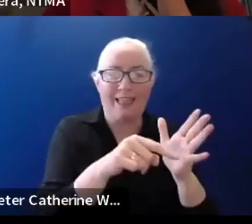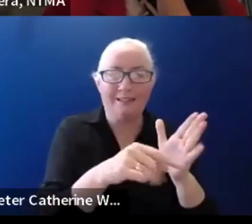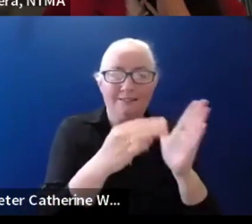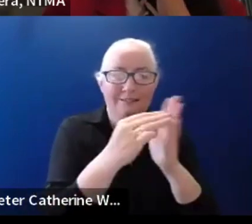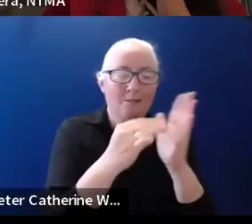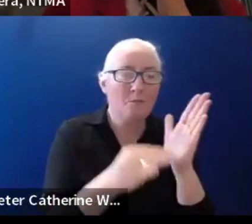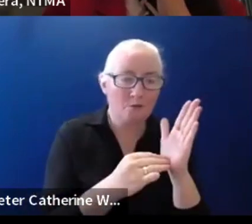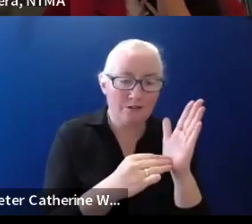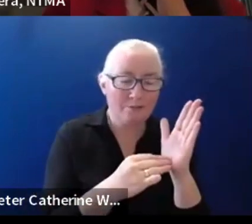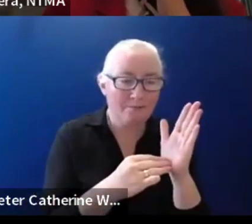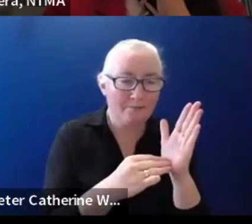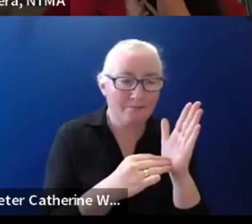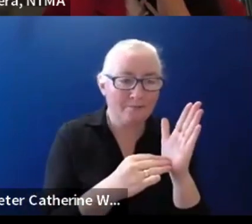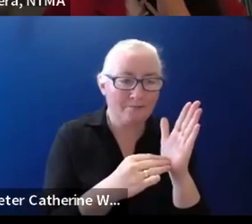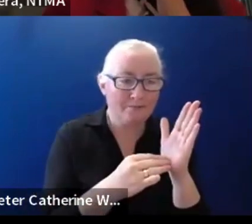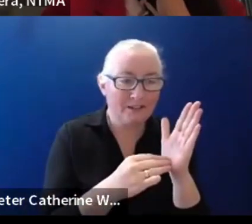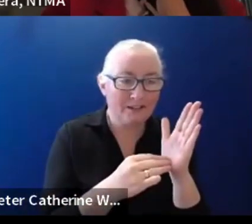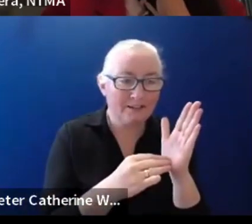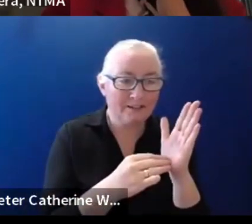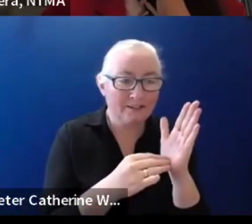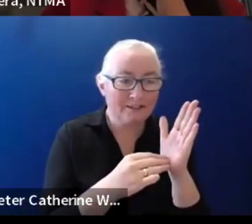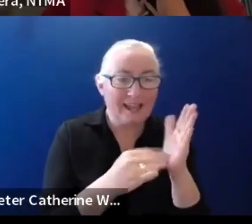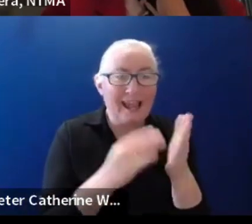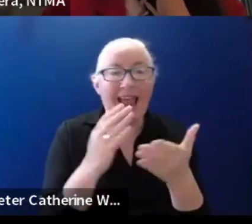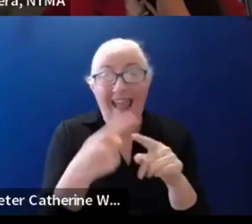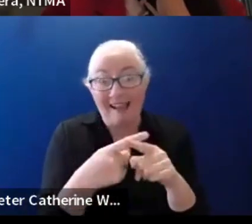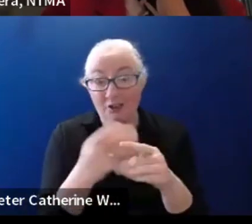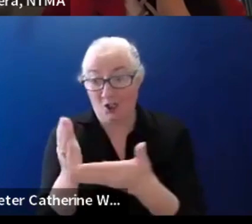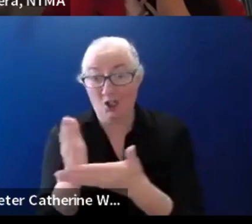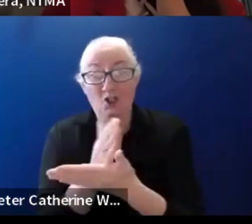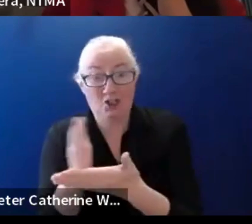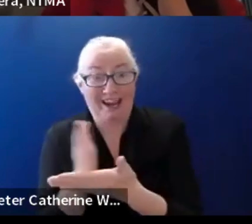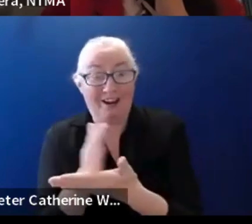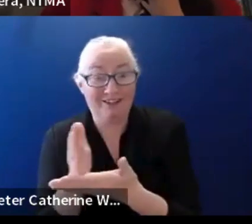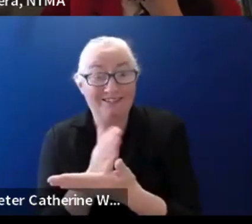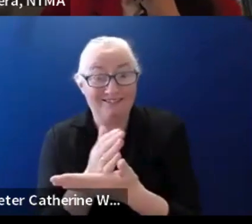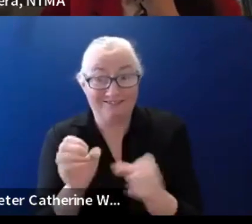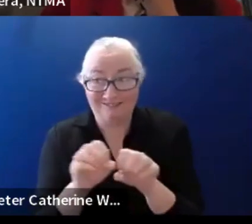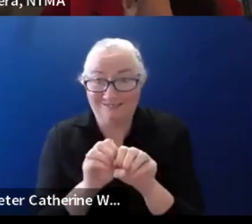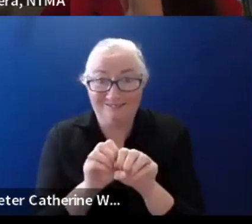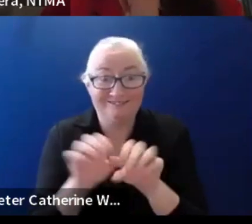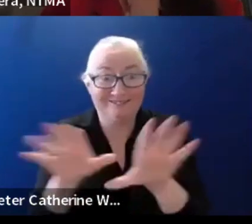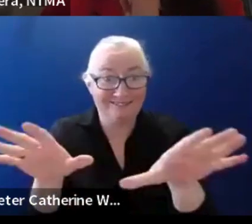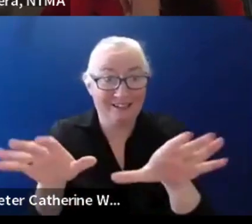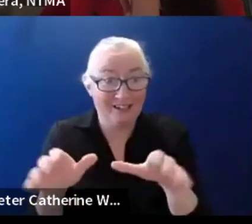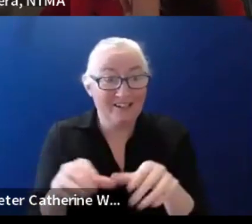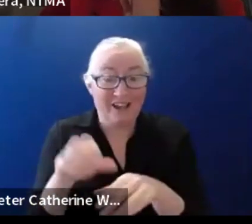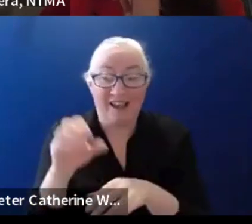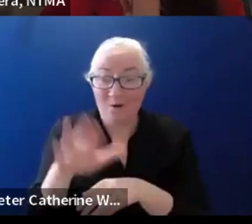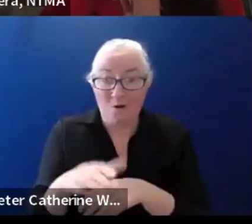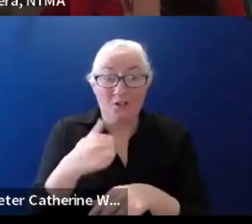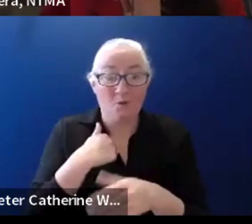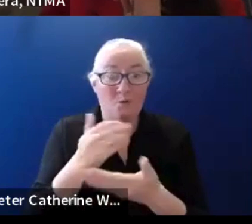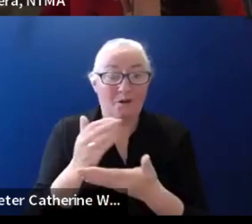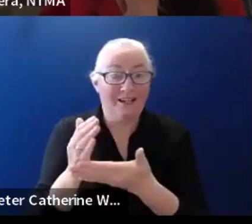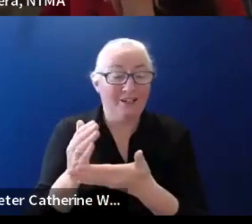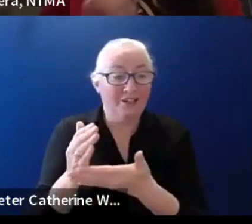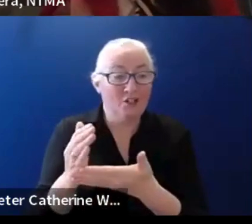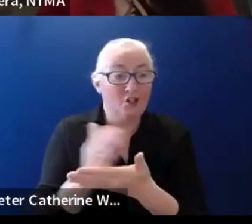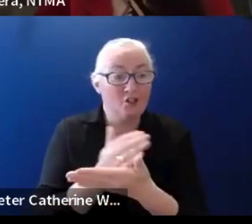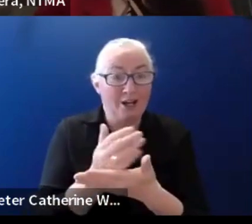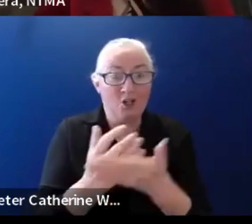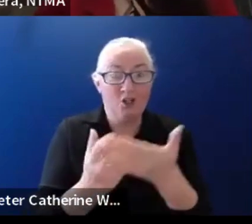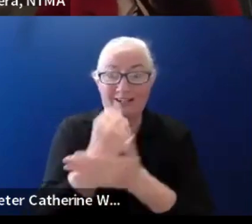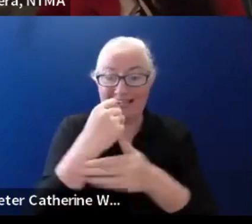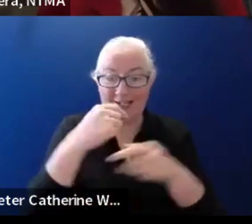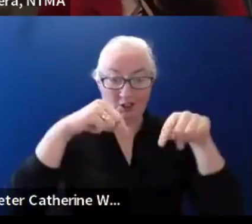know, and you know, also sharing it across the industry as well. So, you know, like obviously we're sharing our success